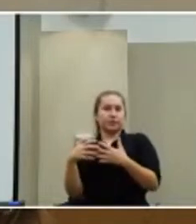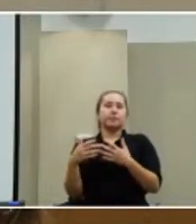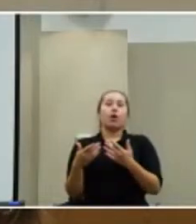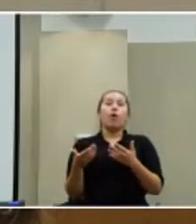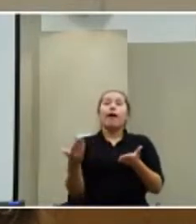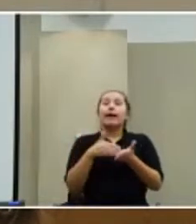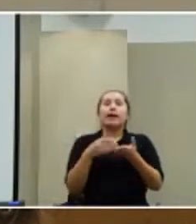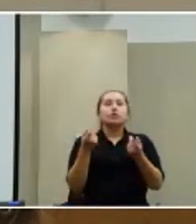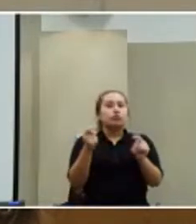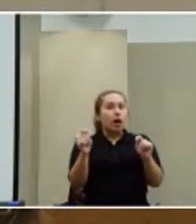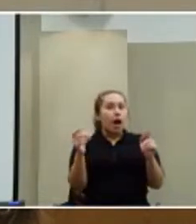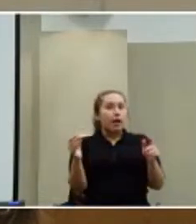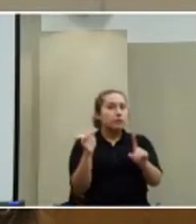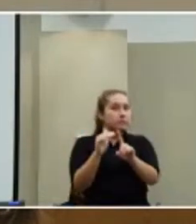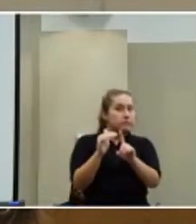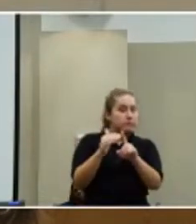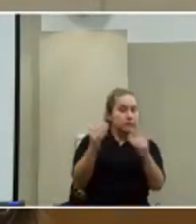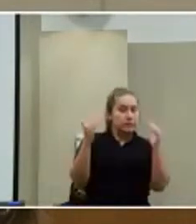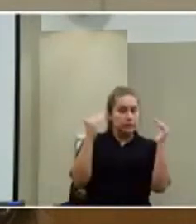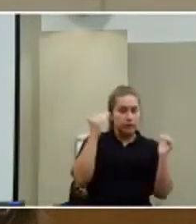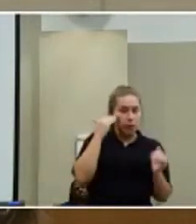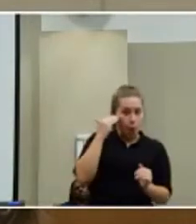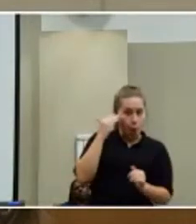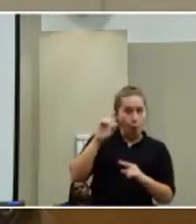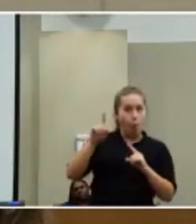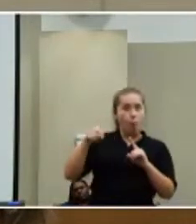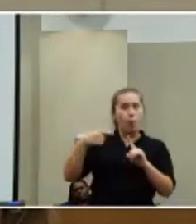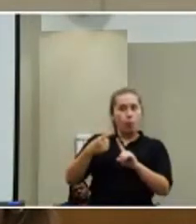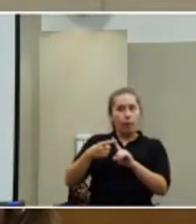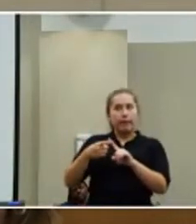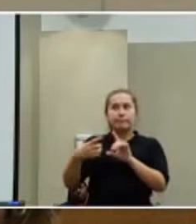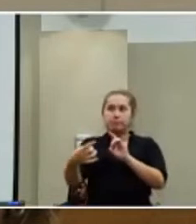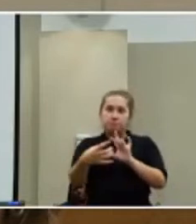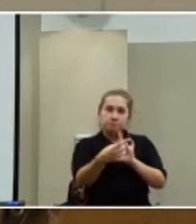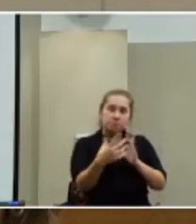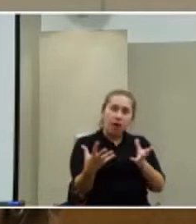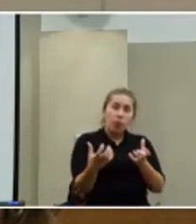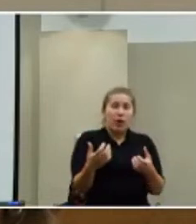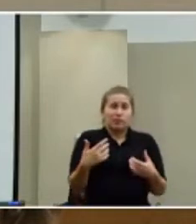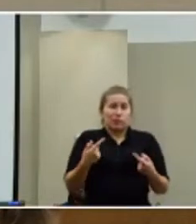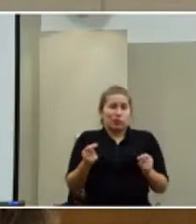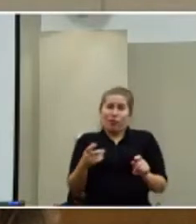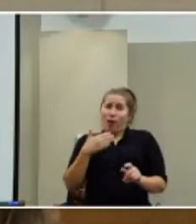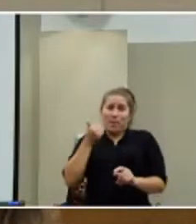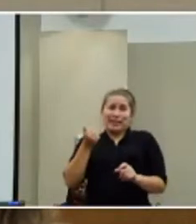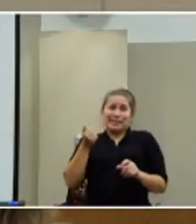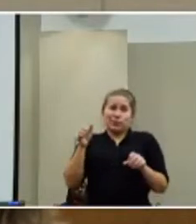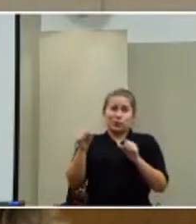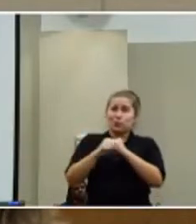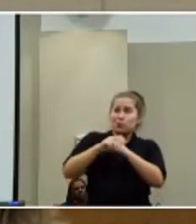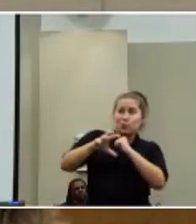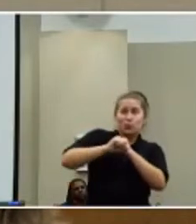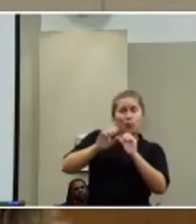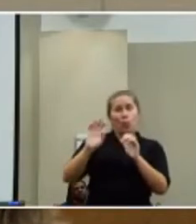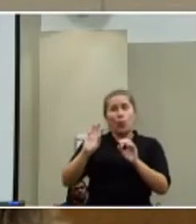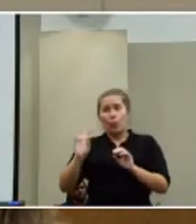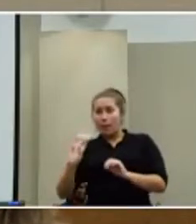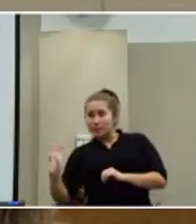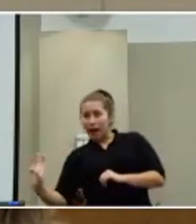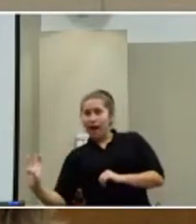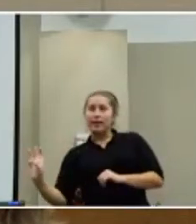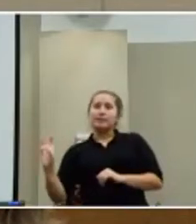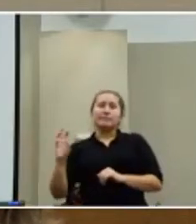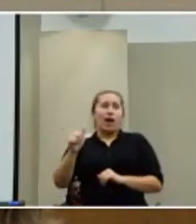to be aware of what is out there. We do our best to publicize on our website and elsewhere